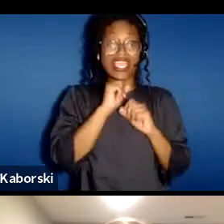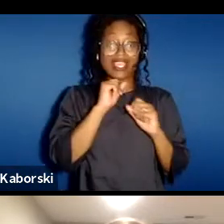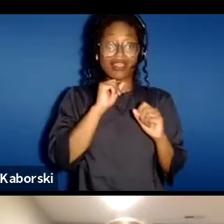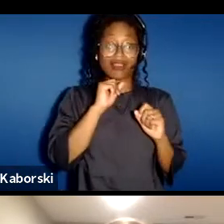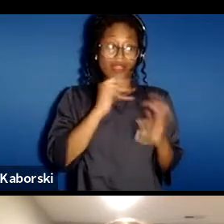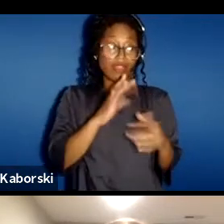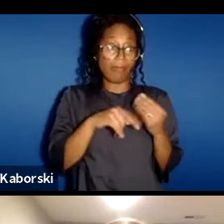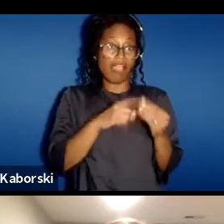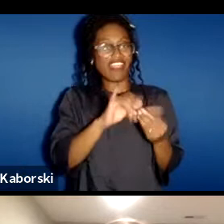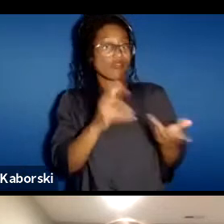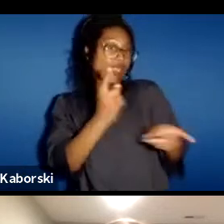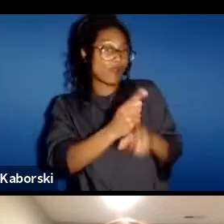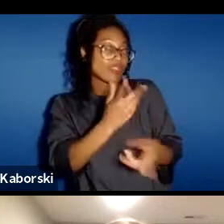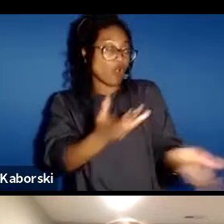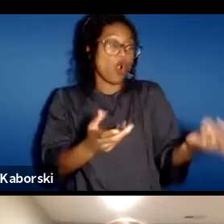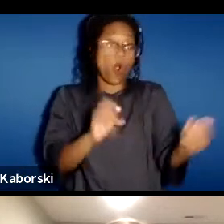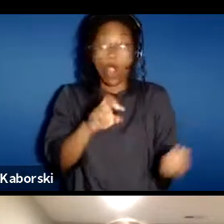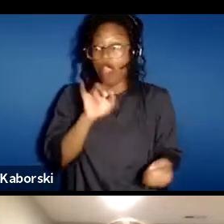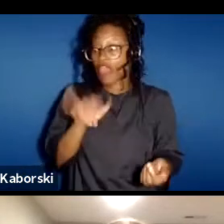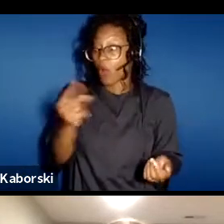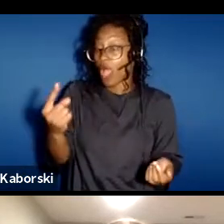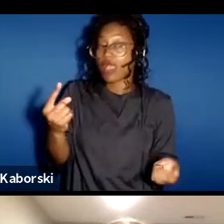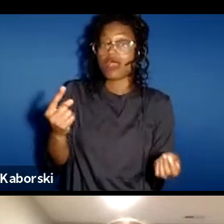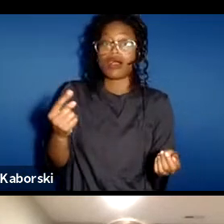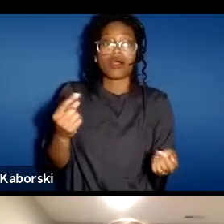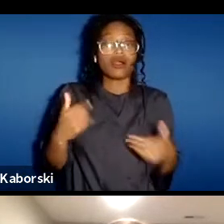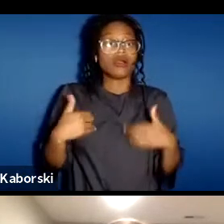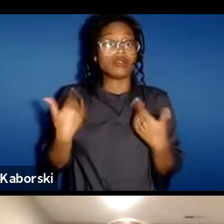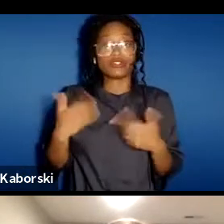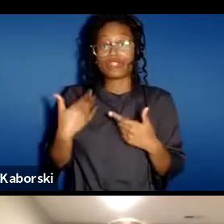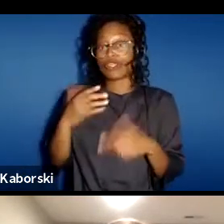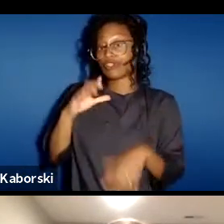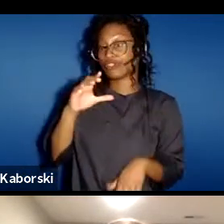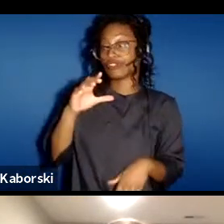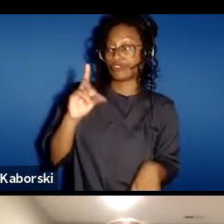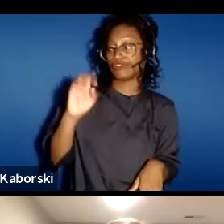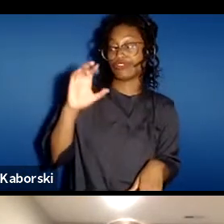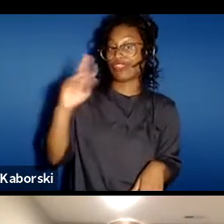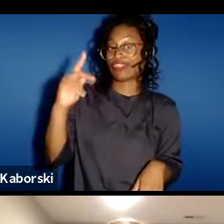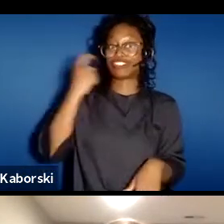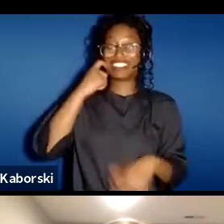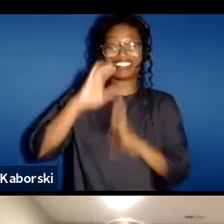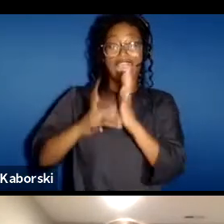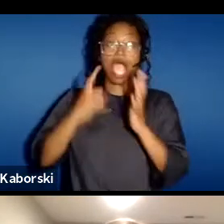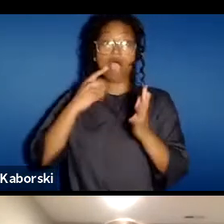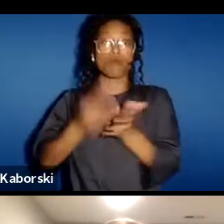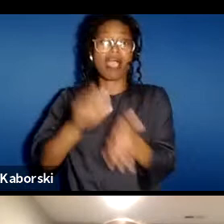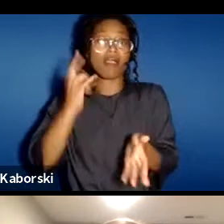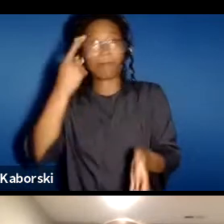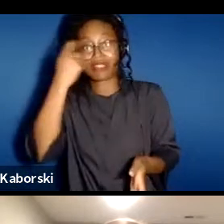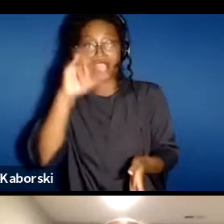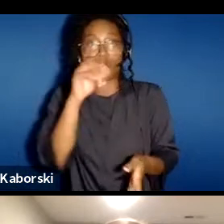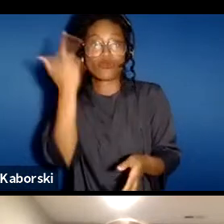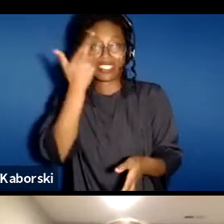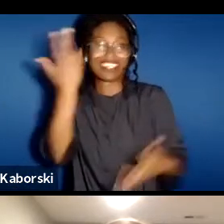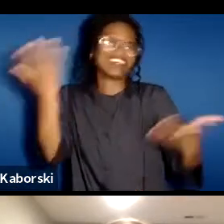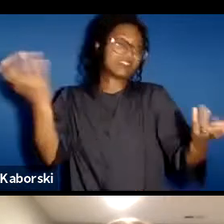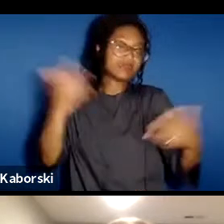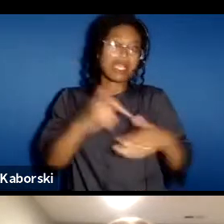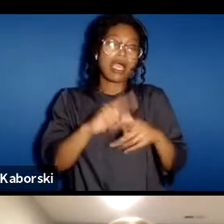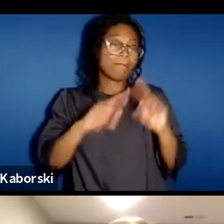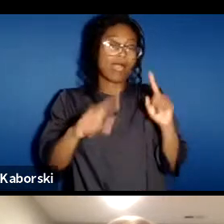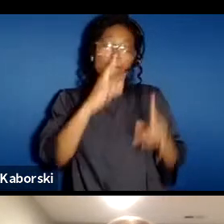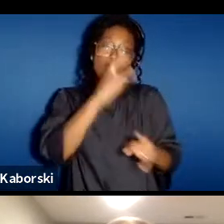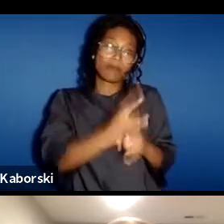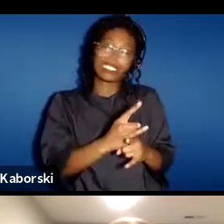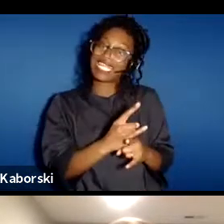looks awesome, or this is the one that Young Jerks just designed. I'm gonna buy that because of that reason. But like bourbon's too close to home. You